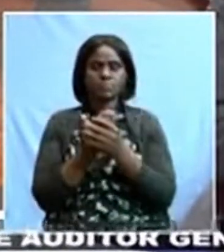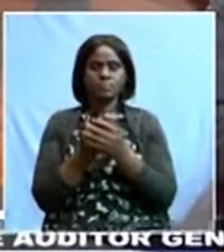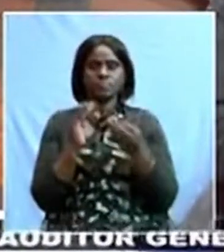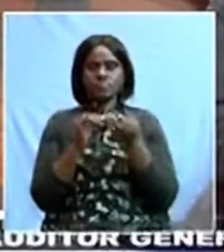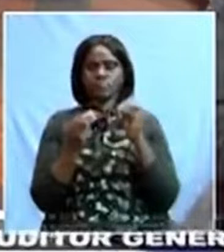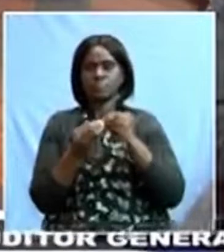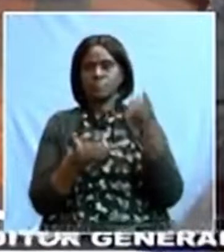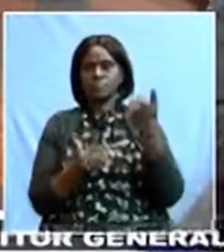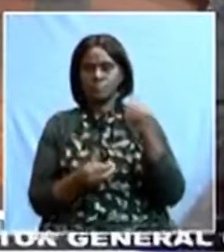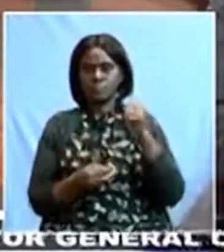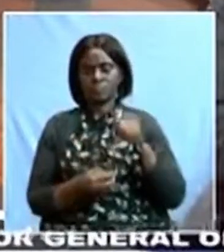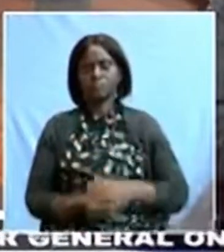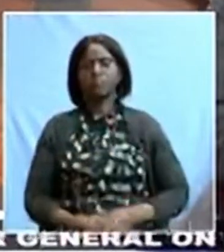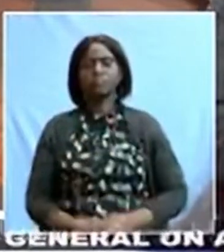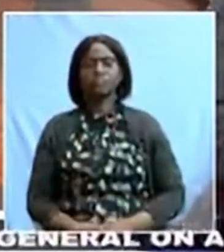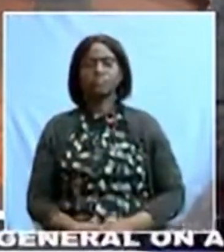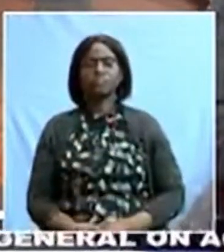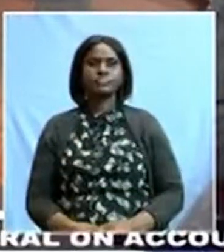10.